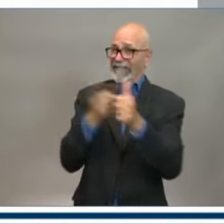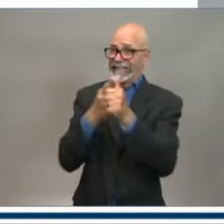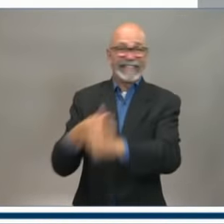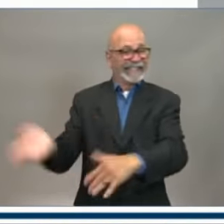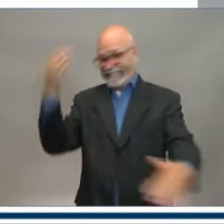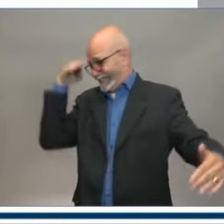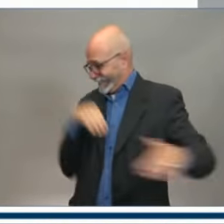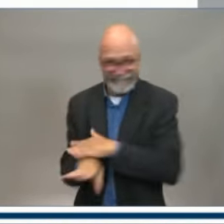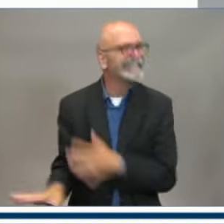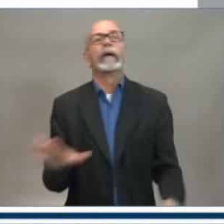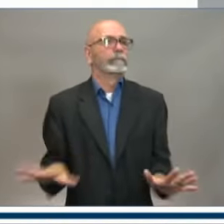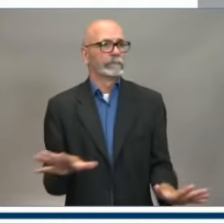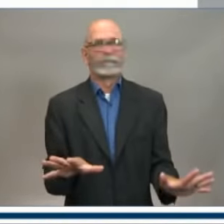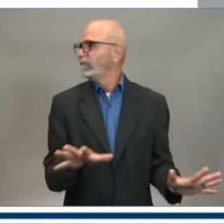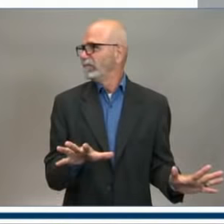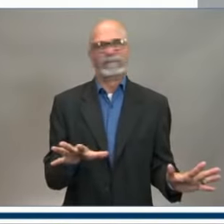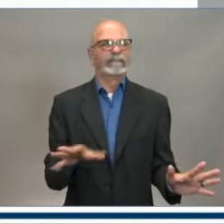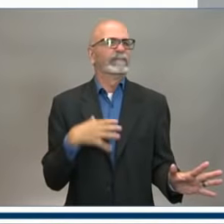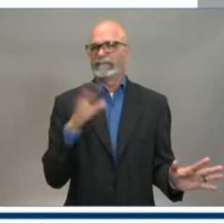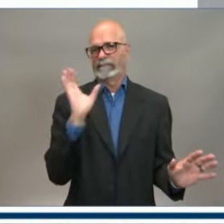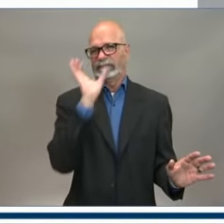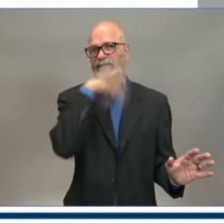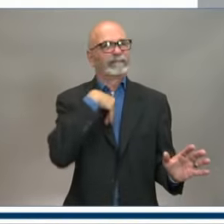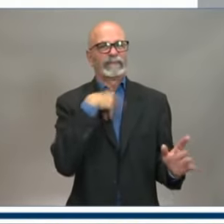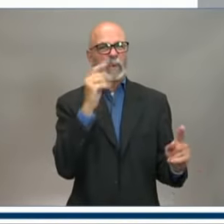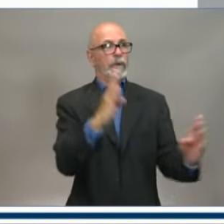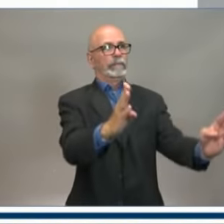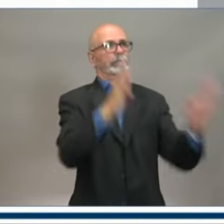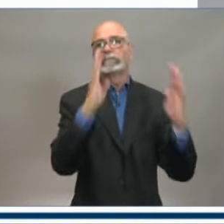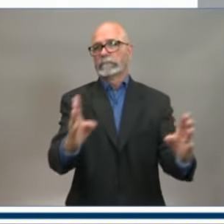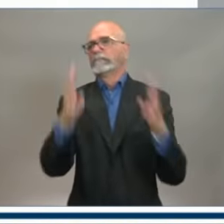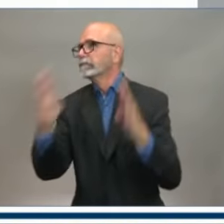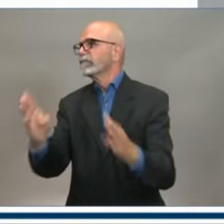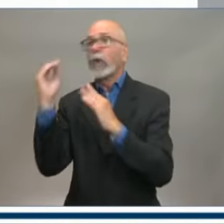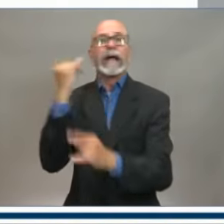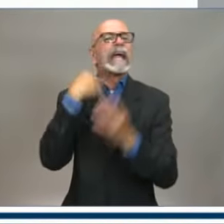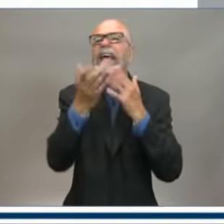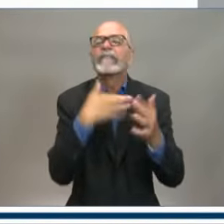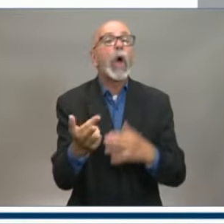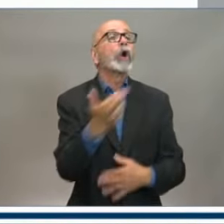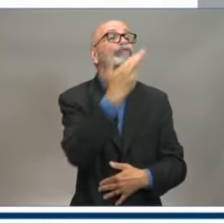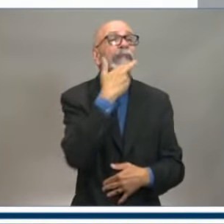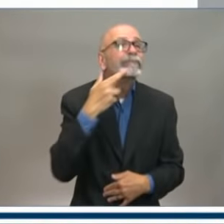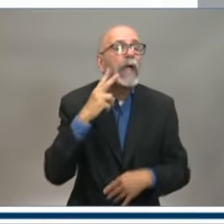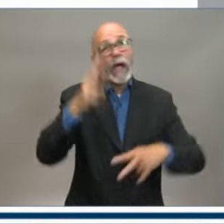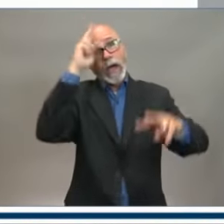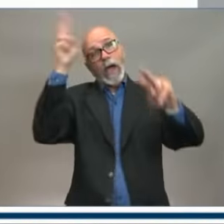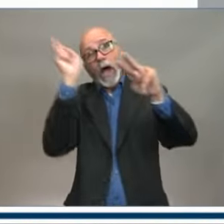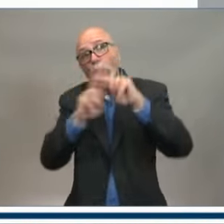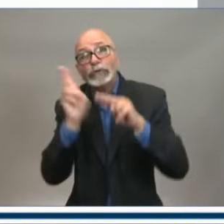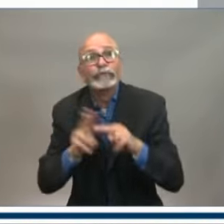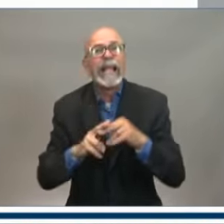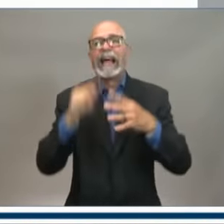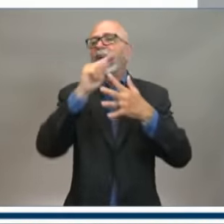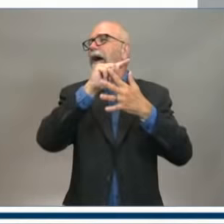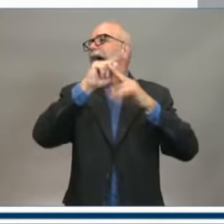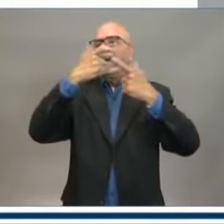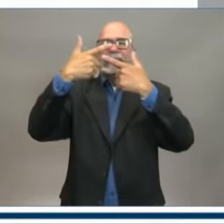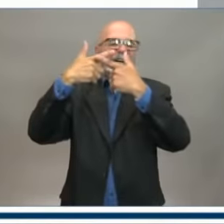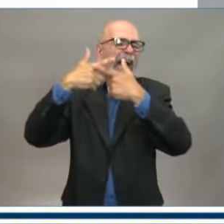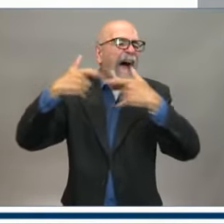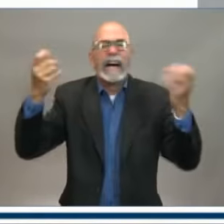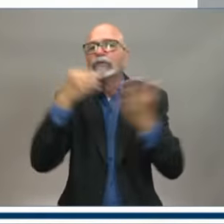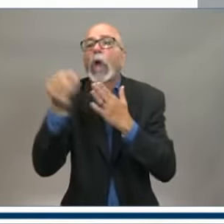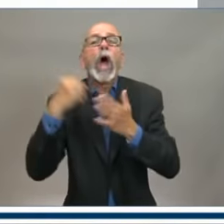different. Whether you're going to a restaurant, whether you're going to a hair salon, whether you continue to go to shopping, that